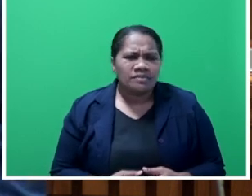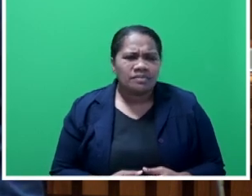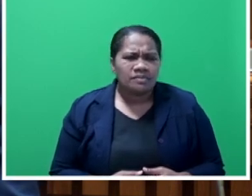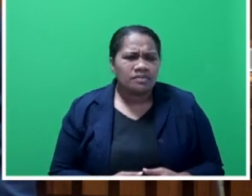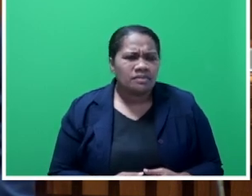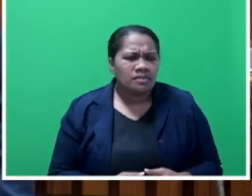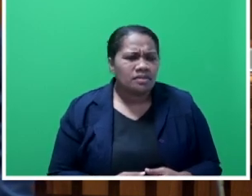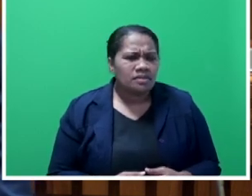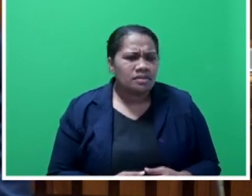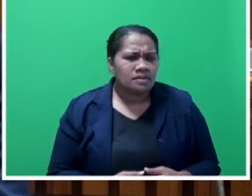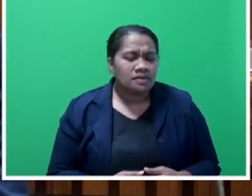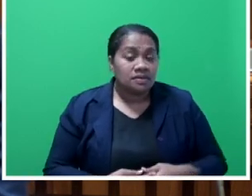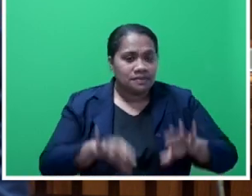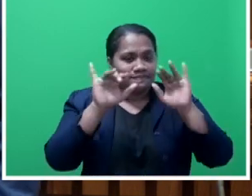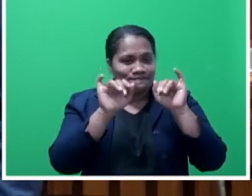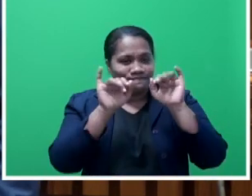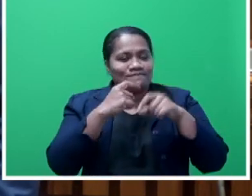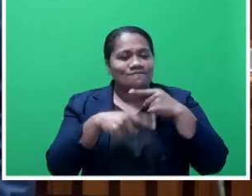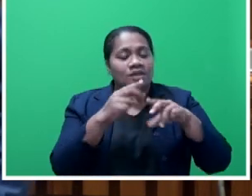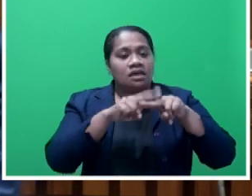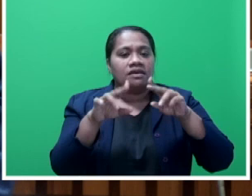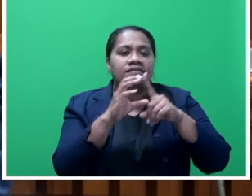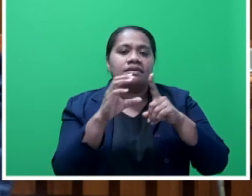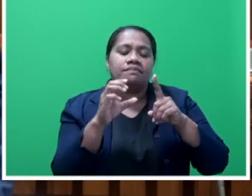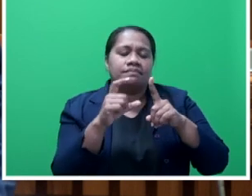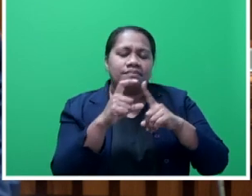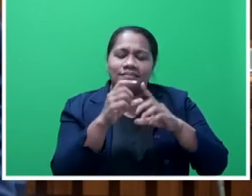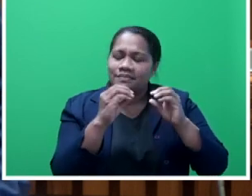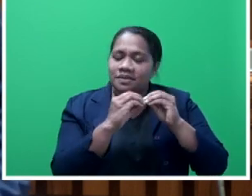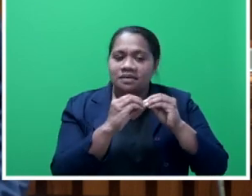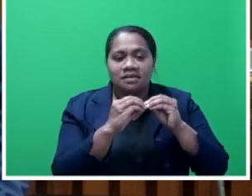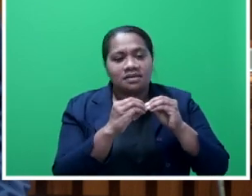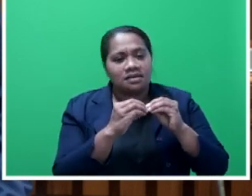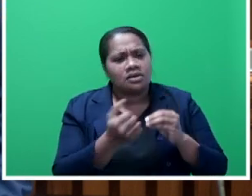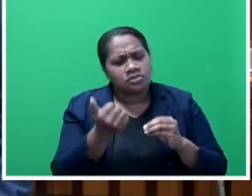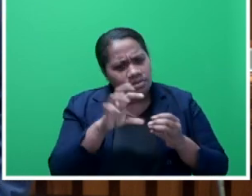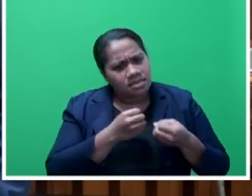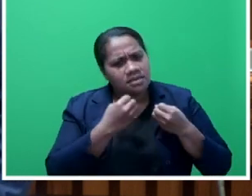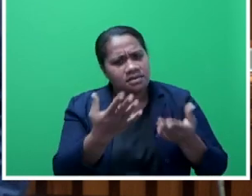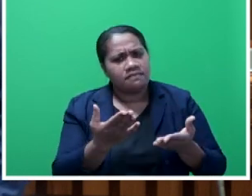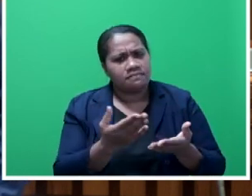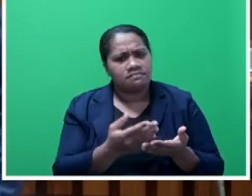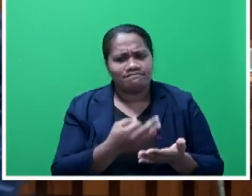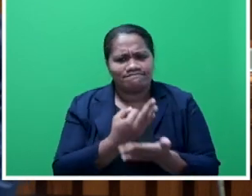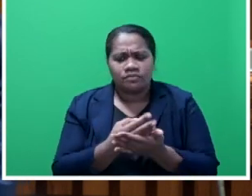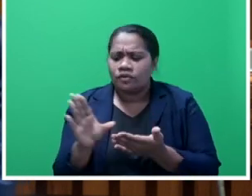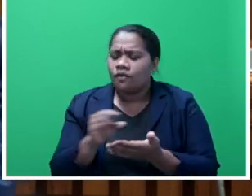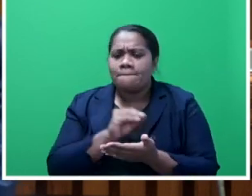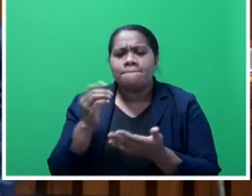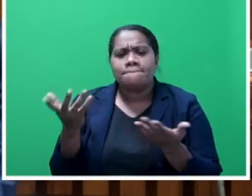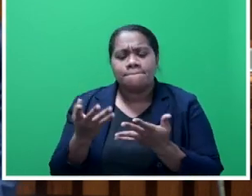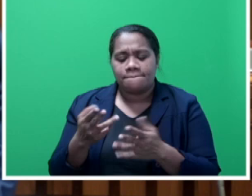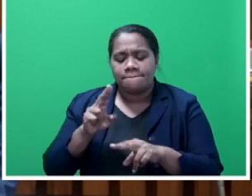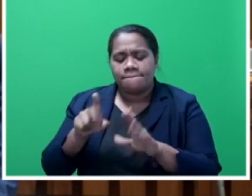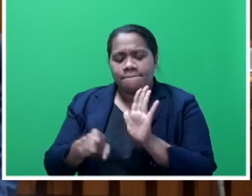issue about FDB. FDB has actually been given concessional finance from RBF.